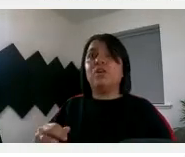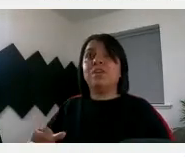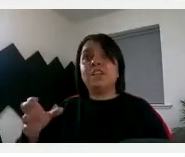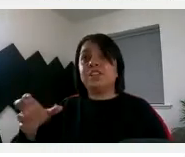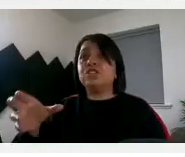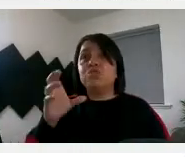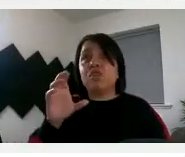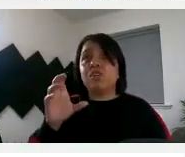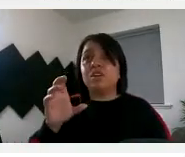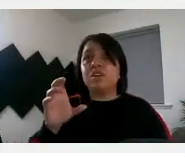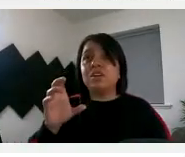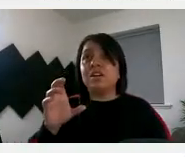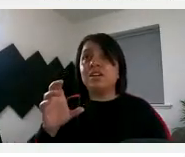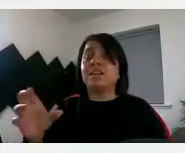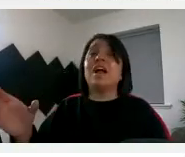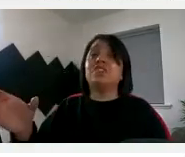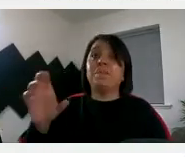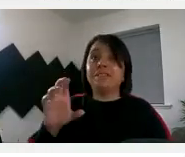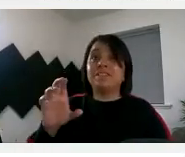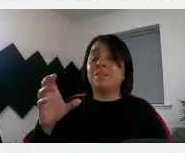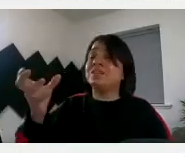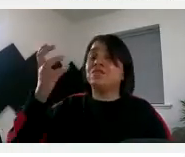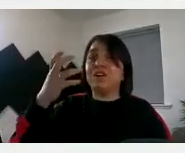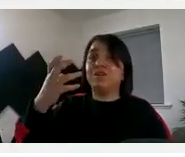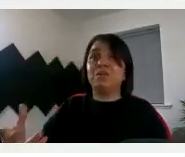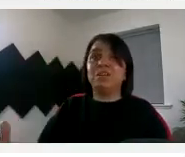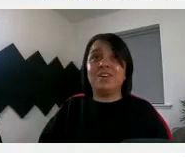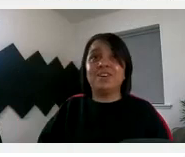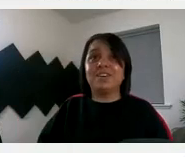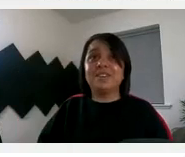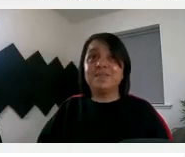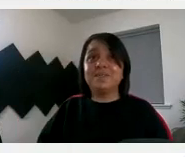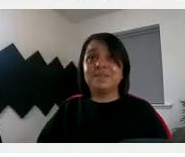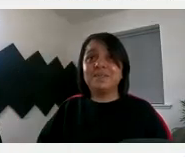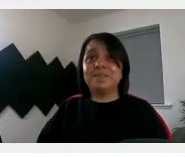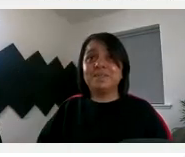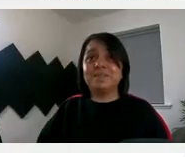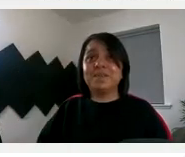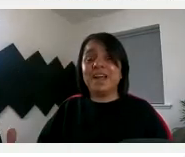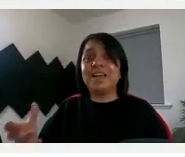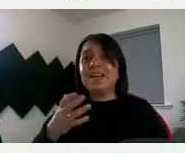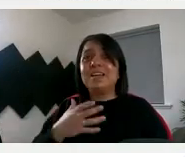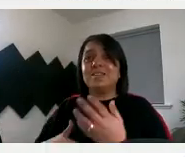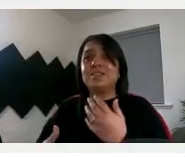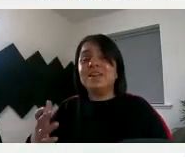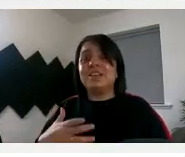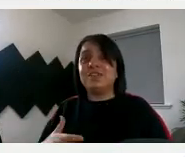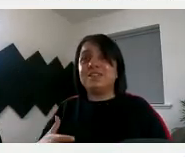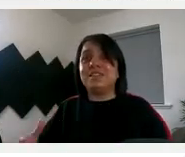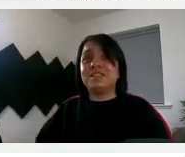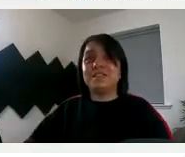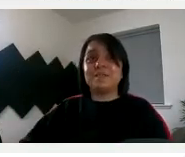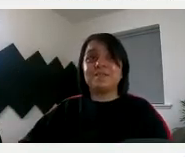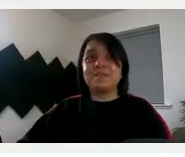or it could be that they're so drunk that they're actually pissed. That means they drank all day long. Okay? So it's the way that they use